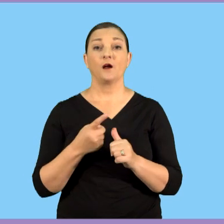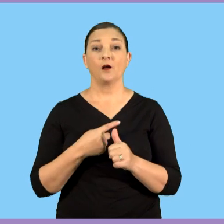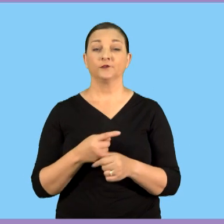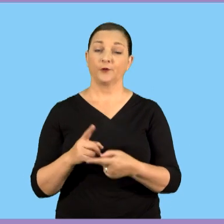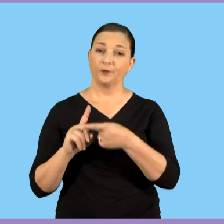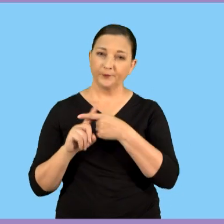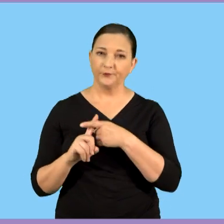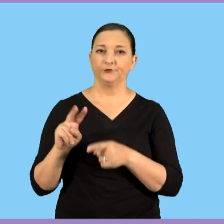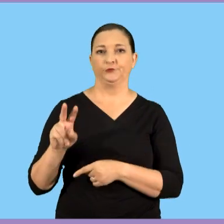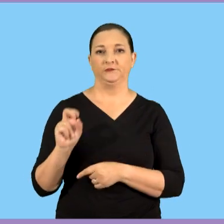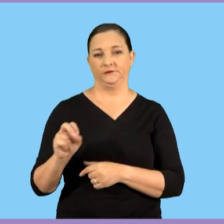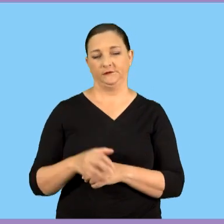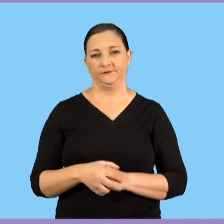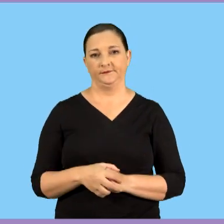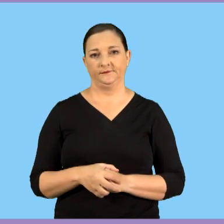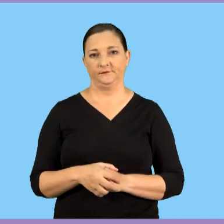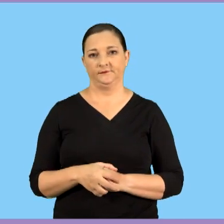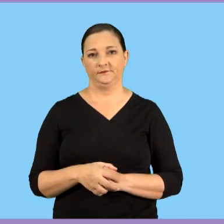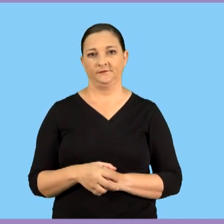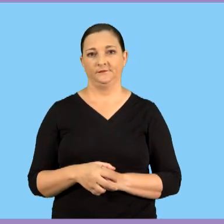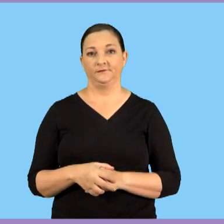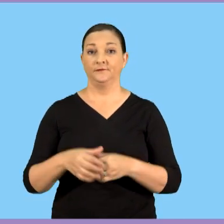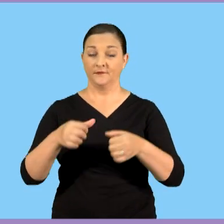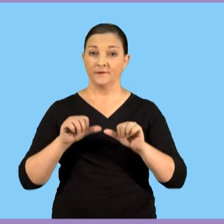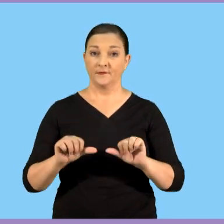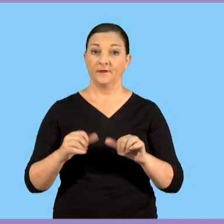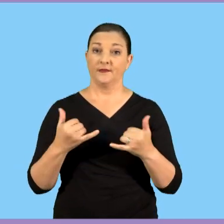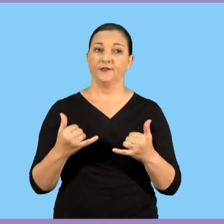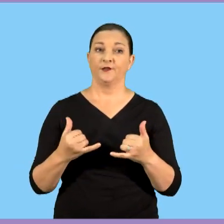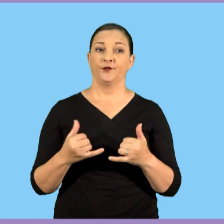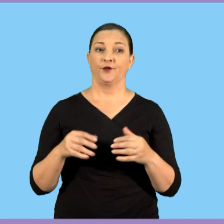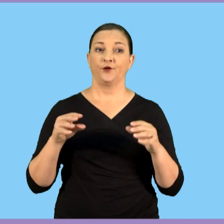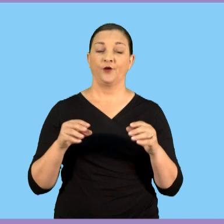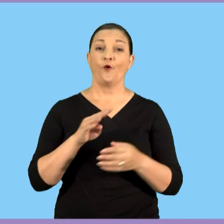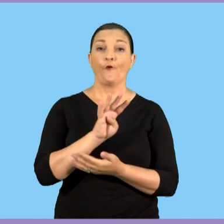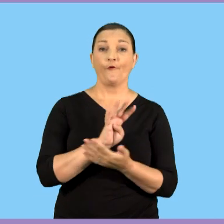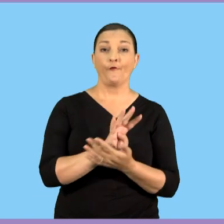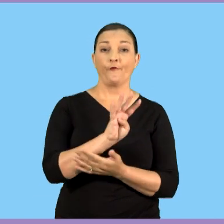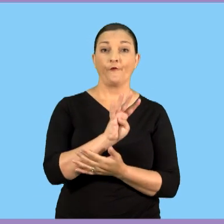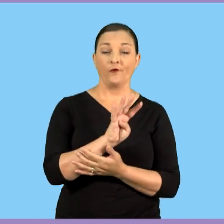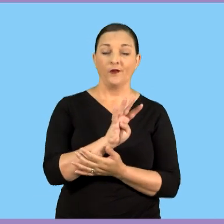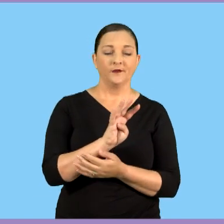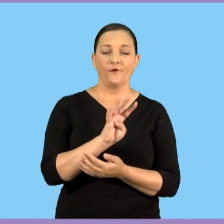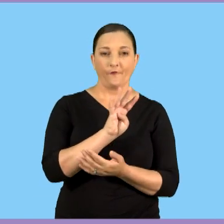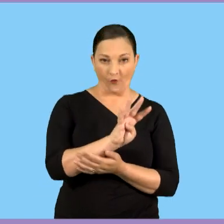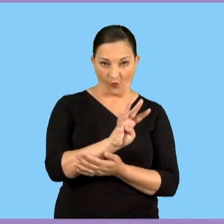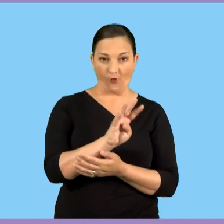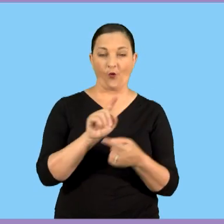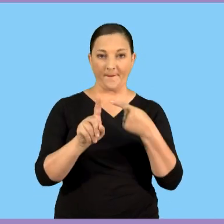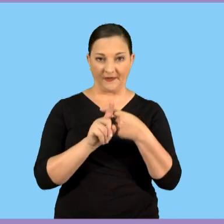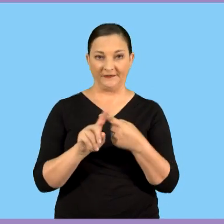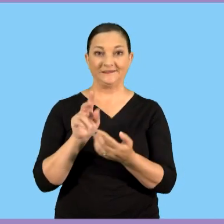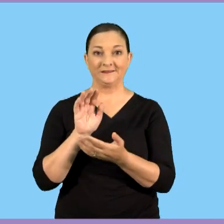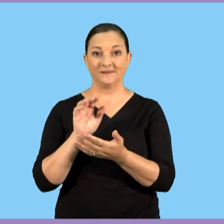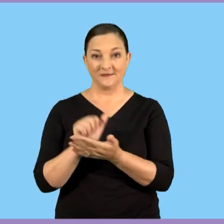a positive 20. And then we have a positive 4 plus a positive 16, our answer